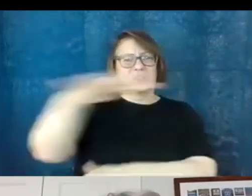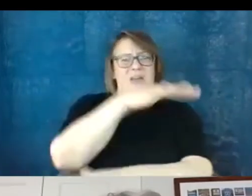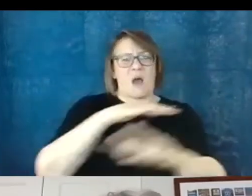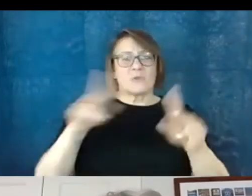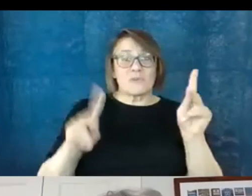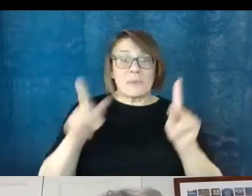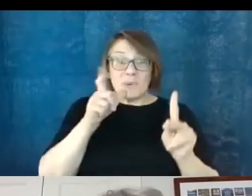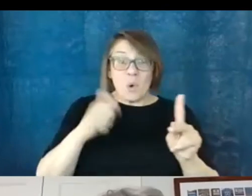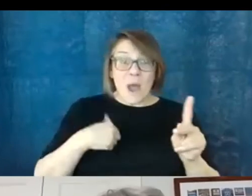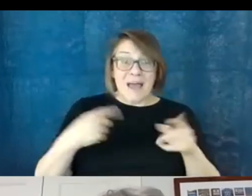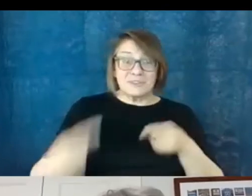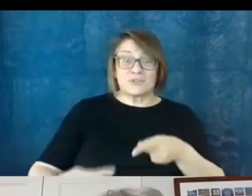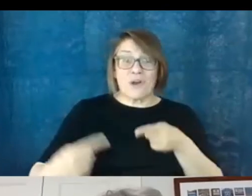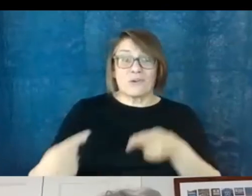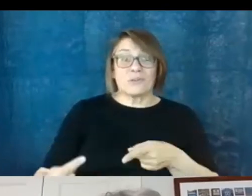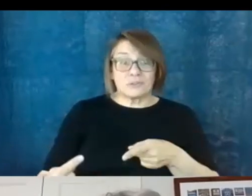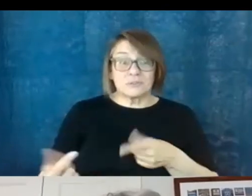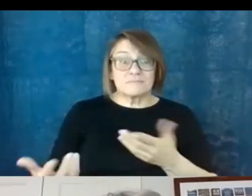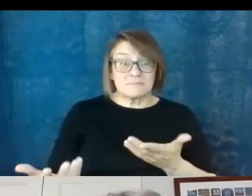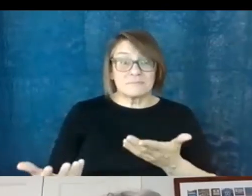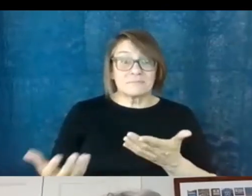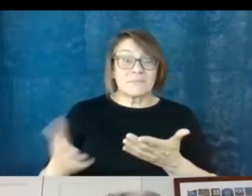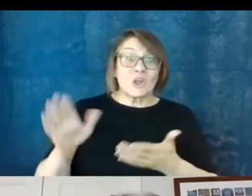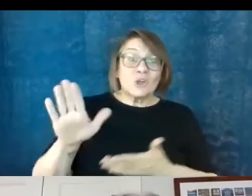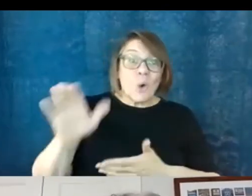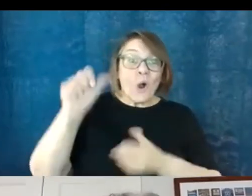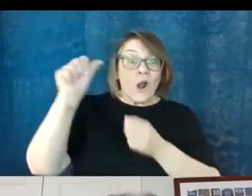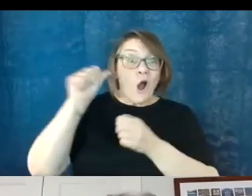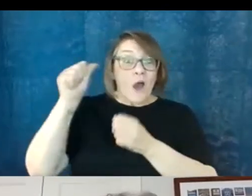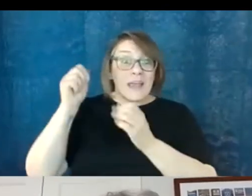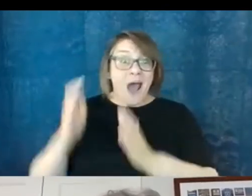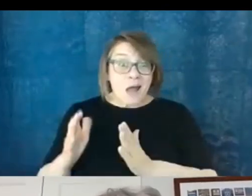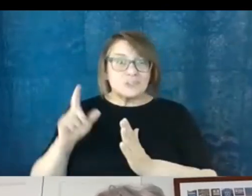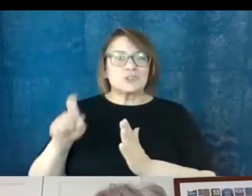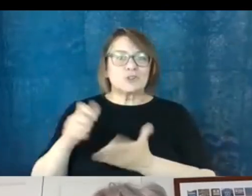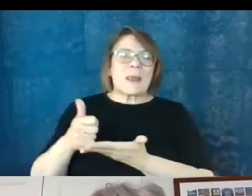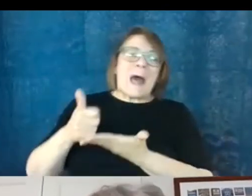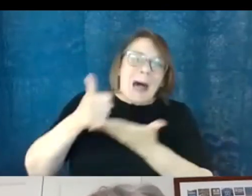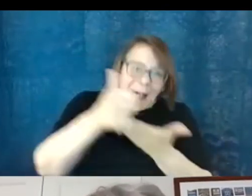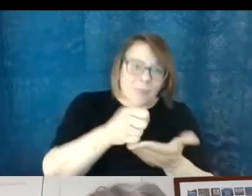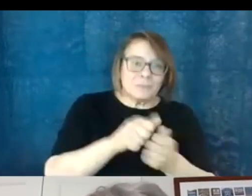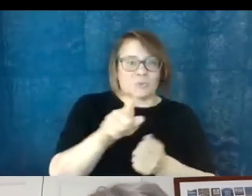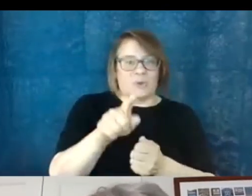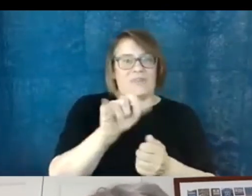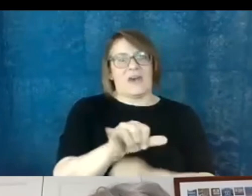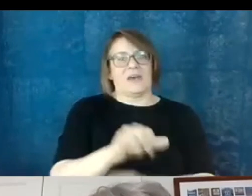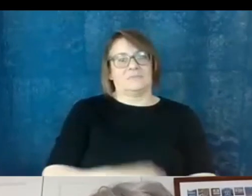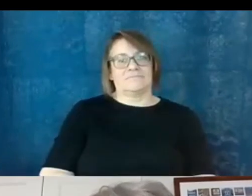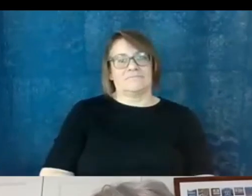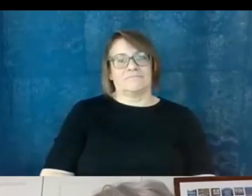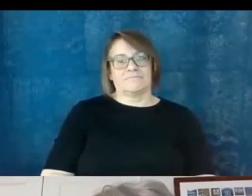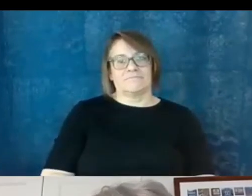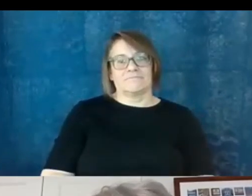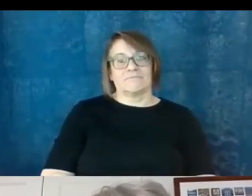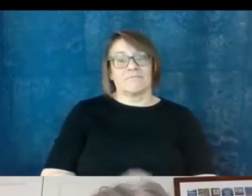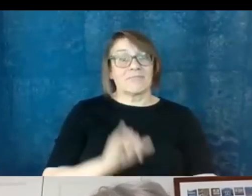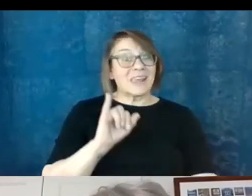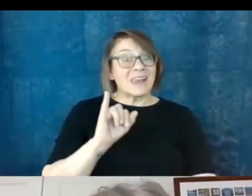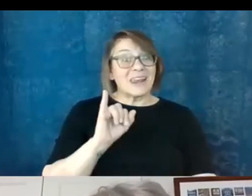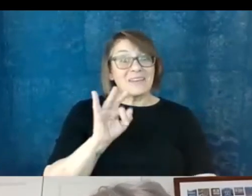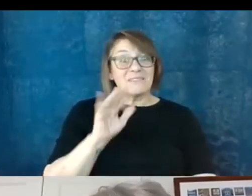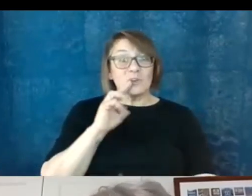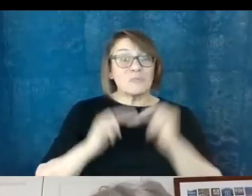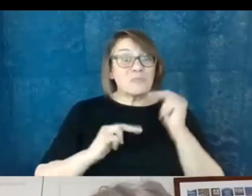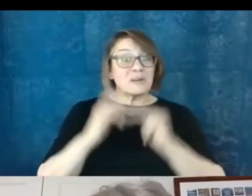having difficulties, and your audiologist should be able to help you with those things. And if you've got a relationship with